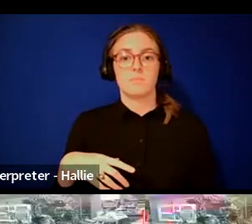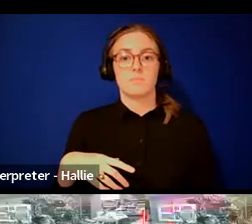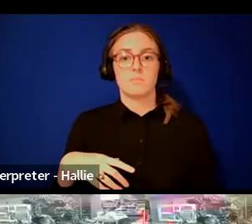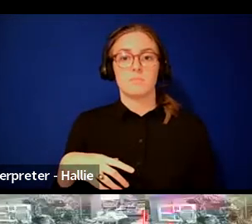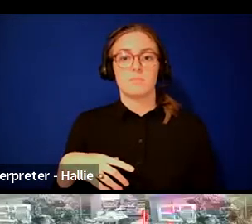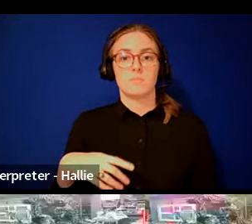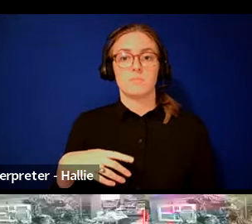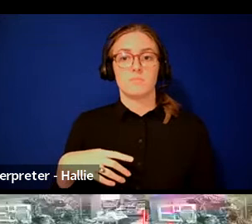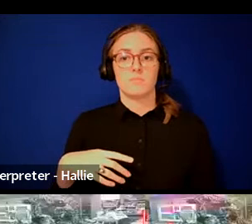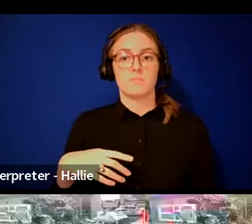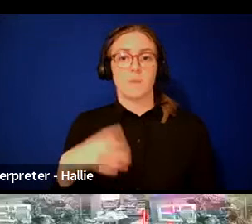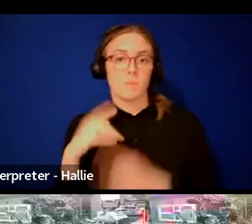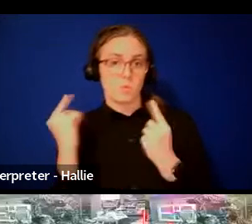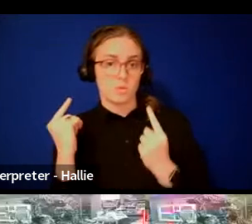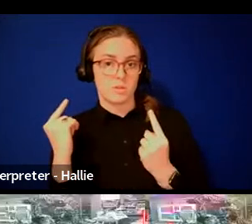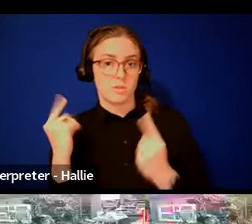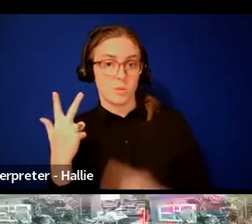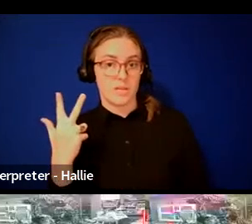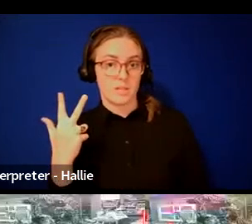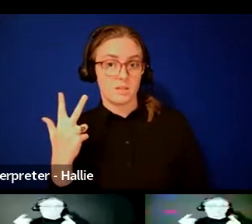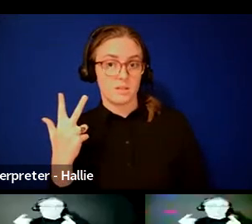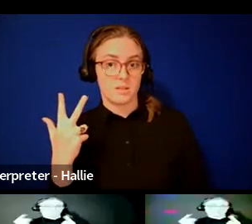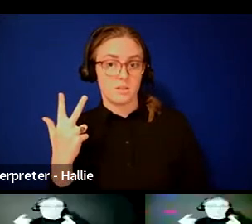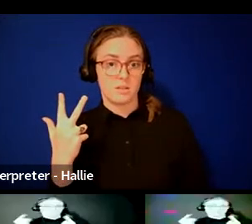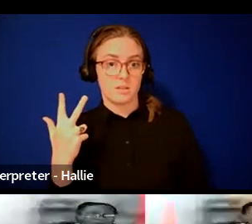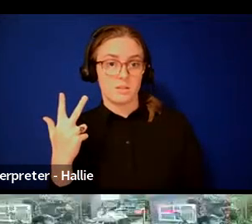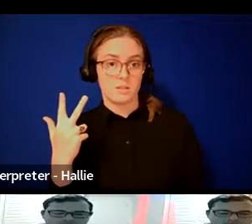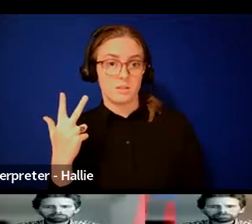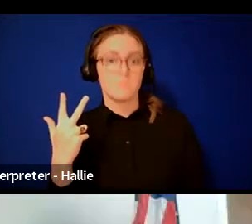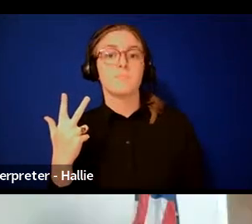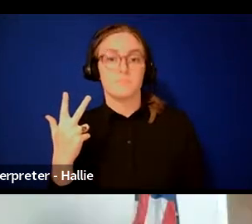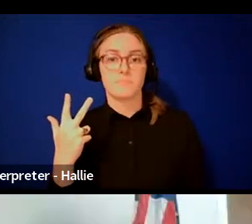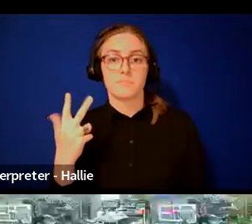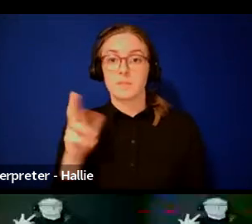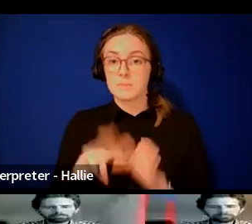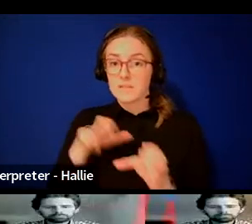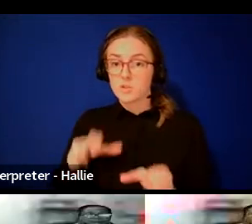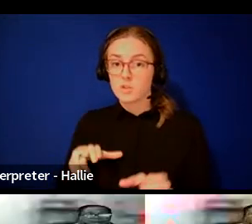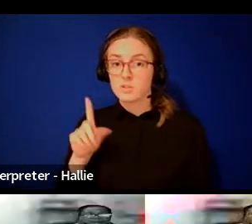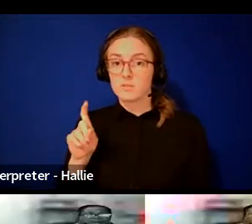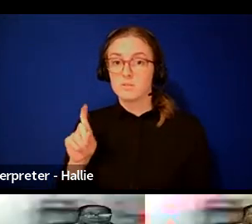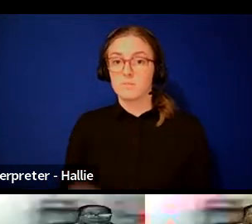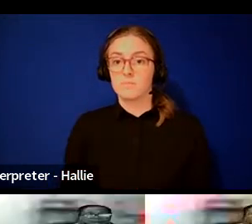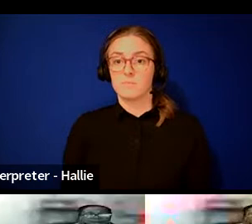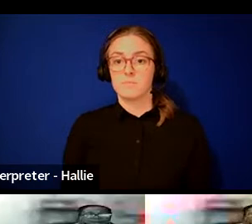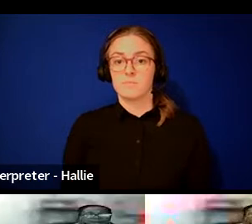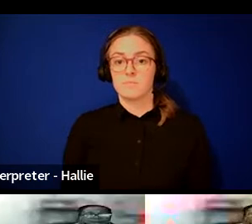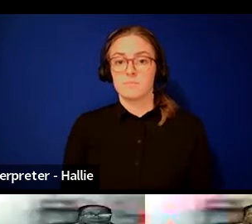Opposed. 3. And any abstentions?